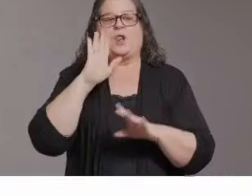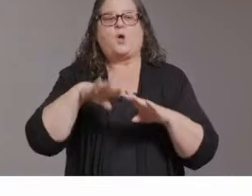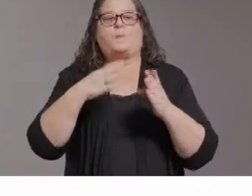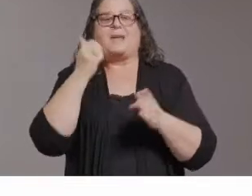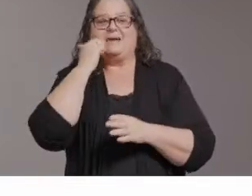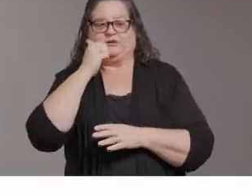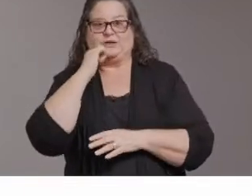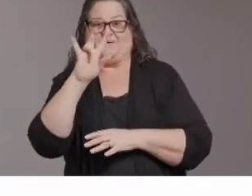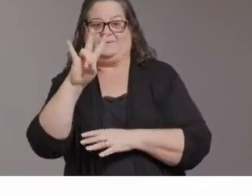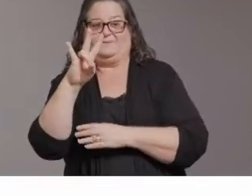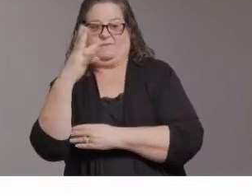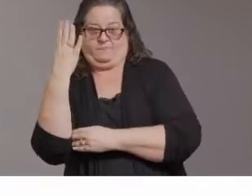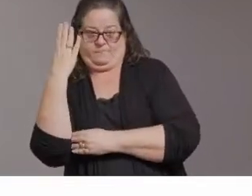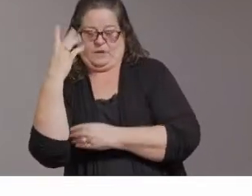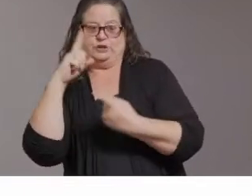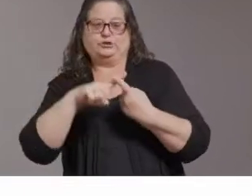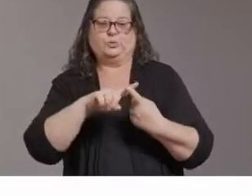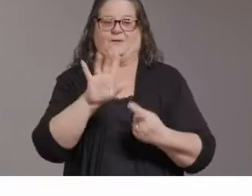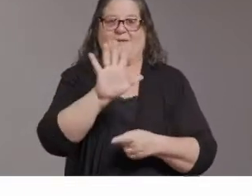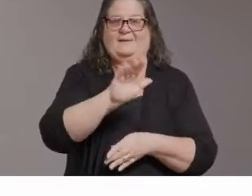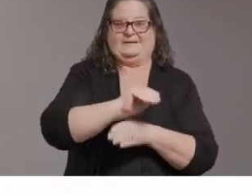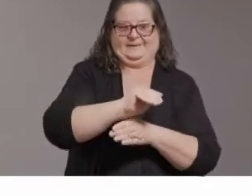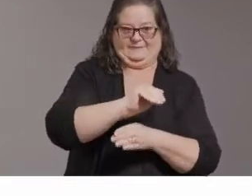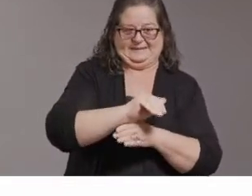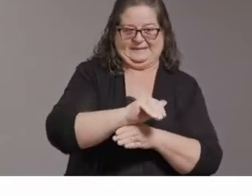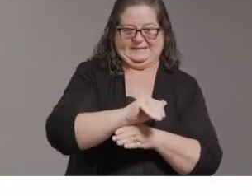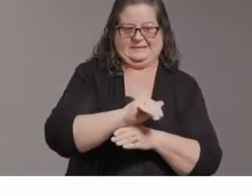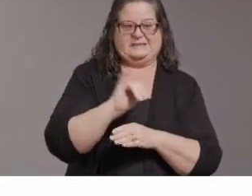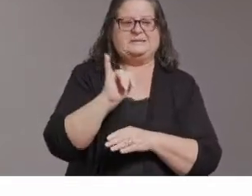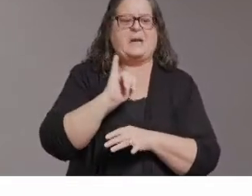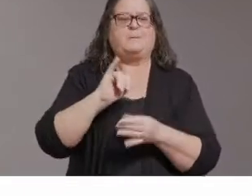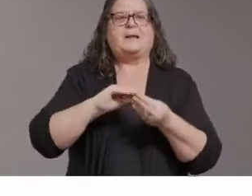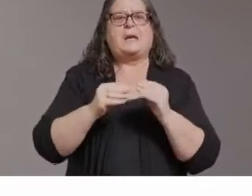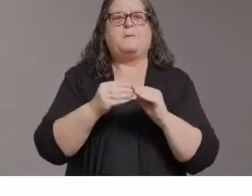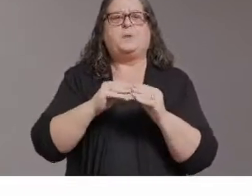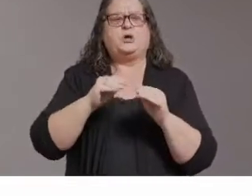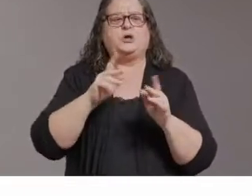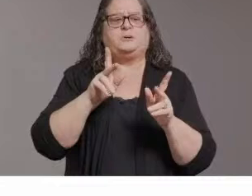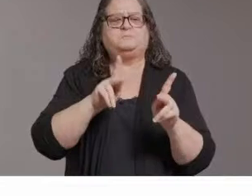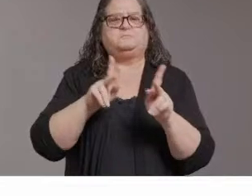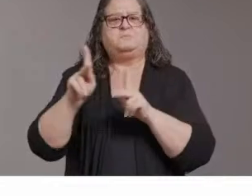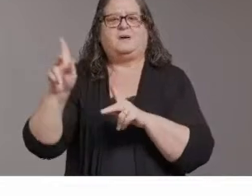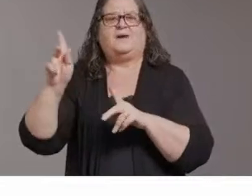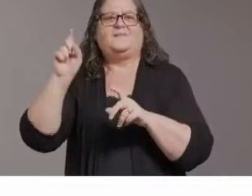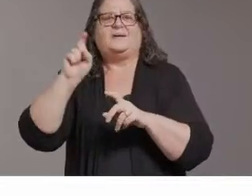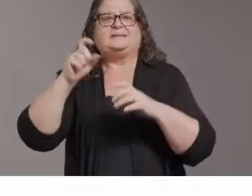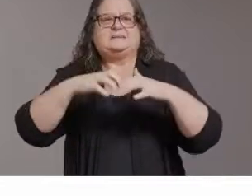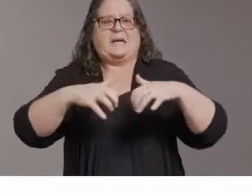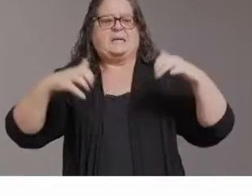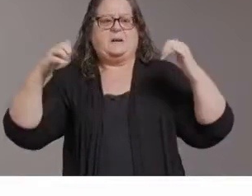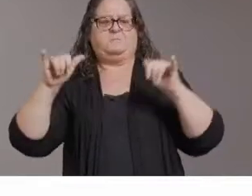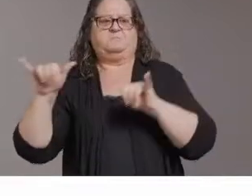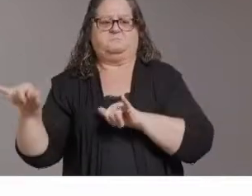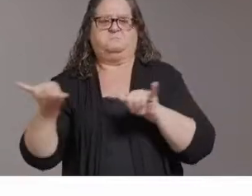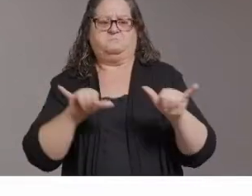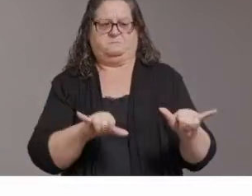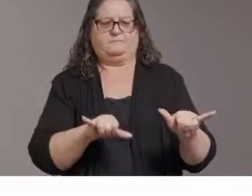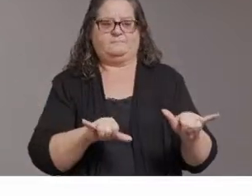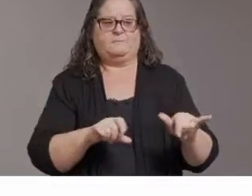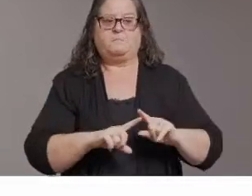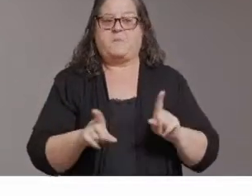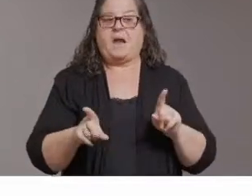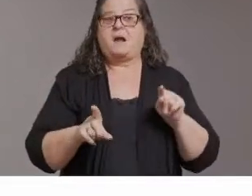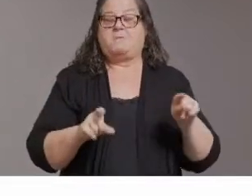to 5 p.m. and offer about the same capacity as Phoenix Muni, but it does have a significant ability to